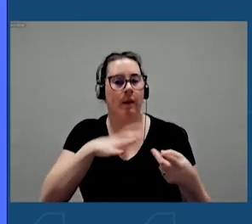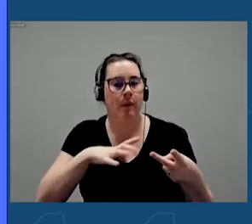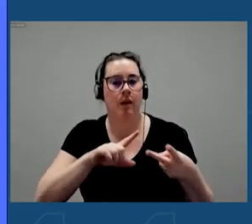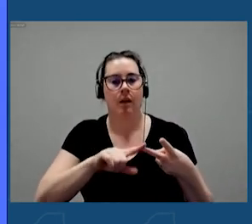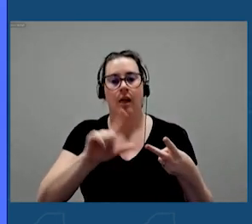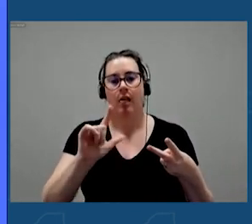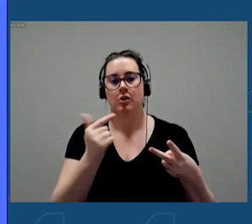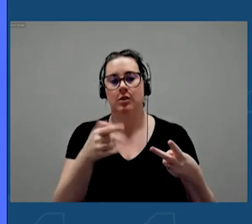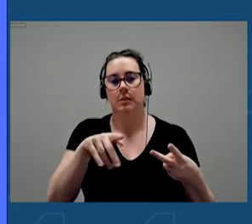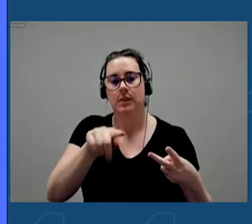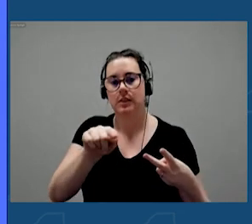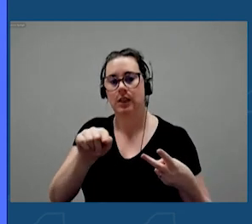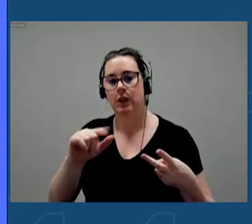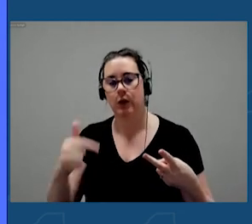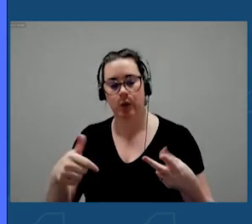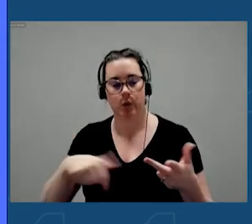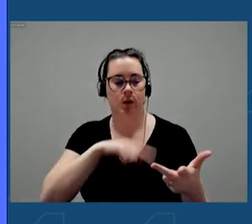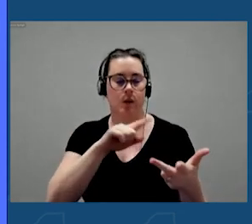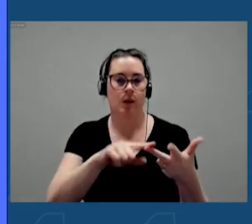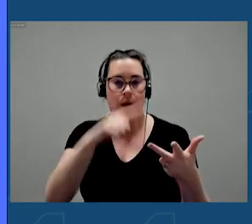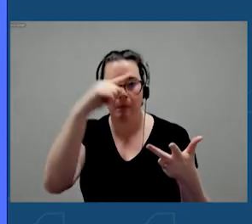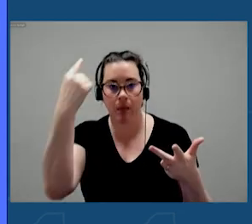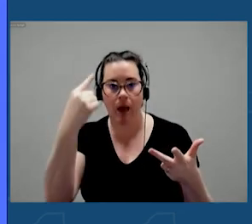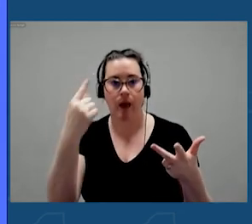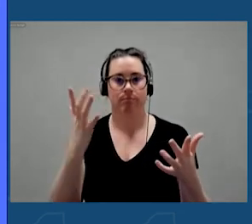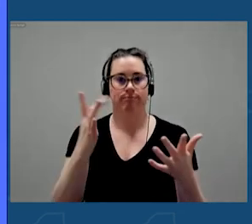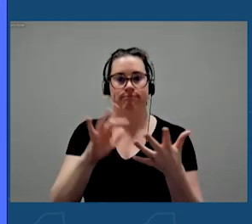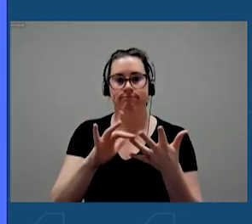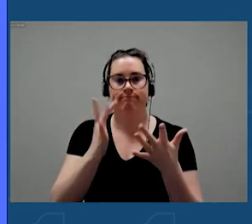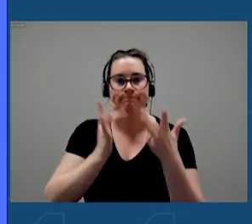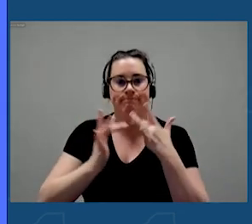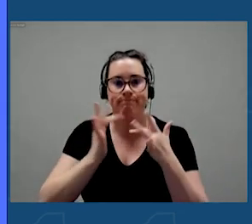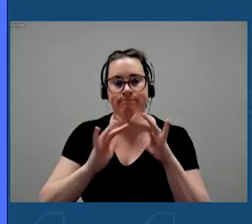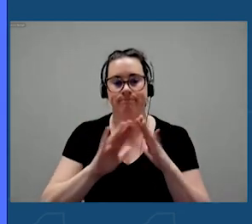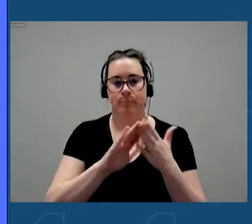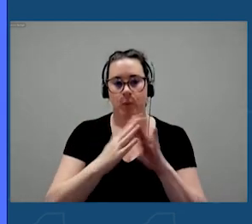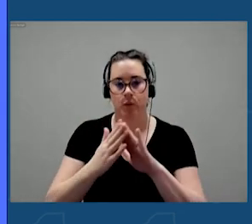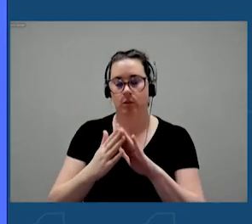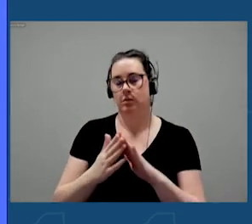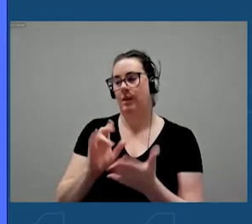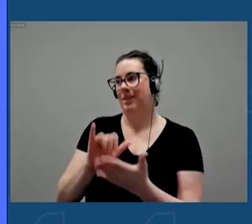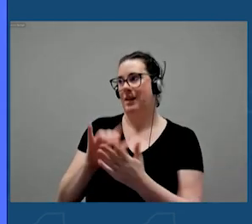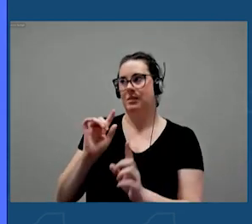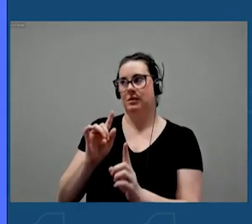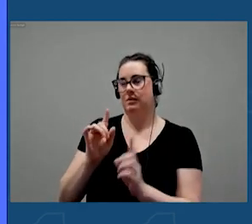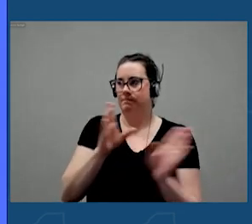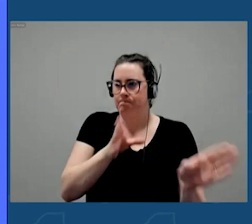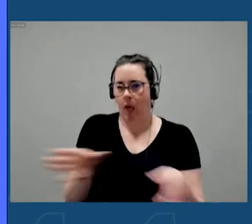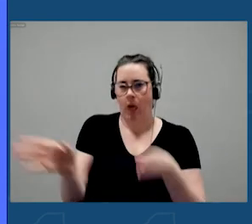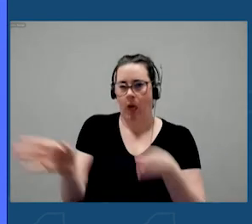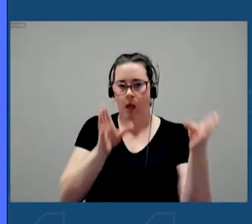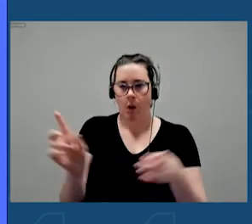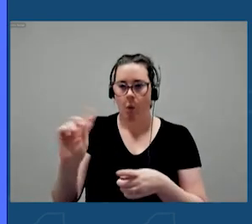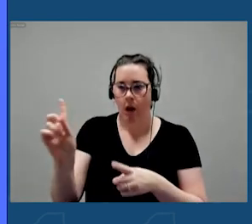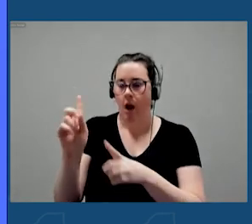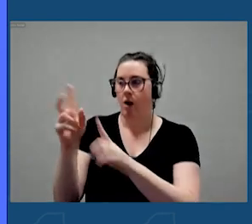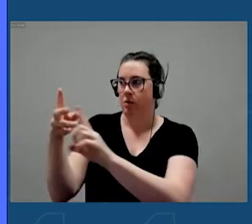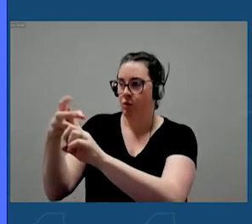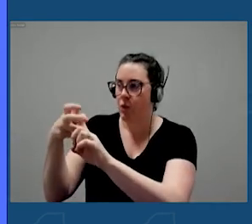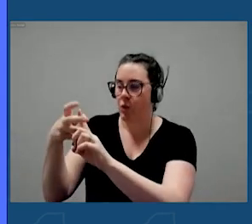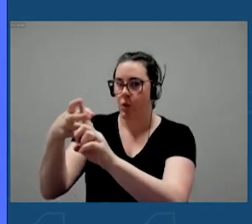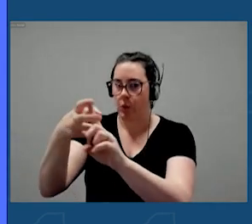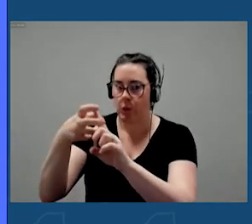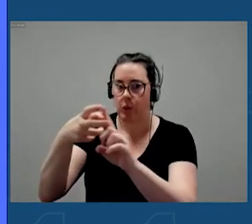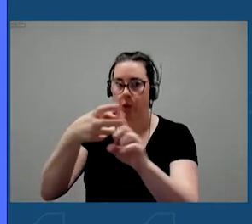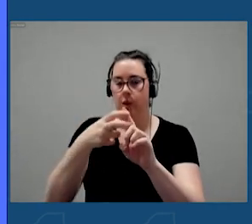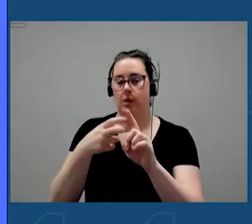and impoverished communities? We do it very intentionally. It's about where you're doing your recruiting to do the education